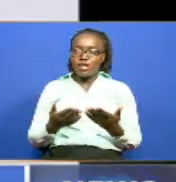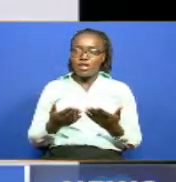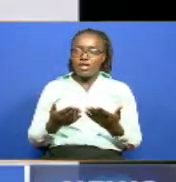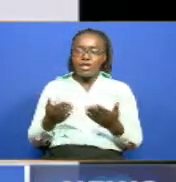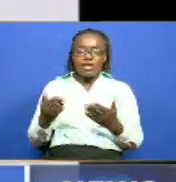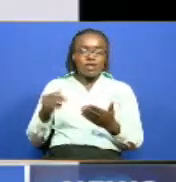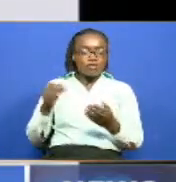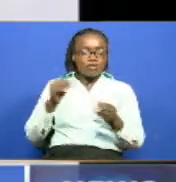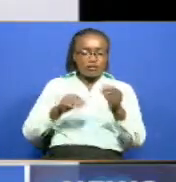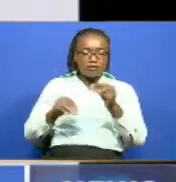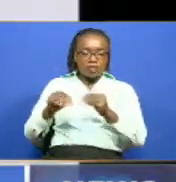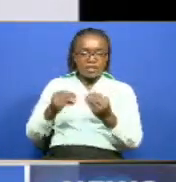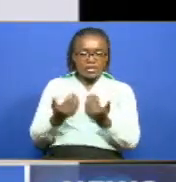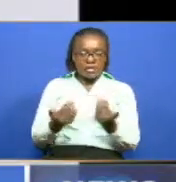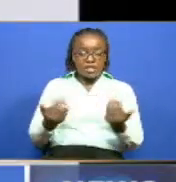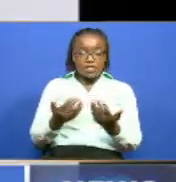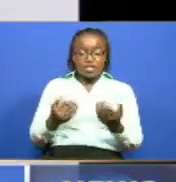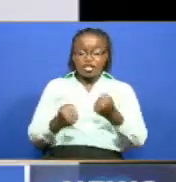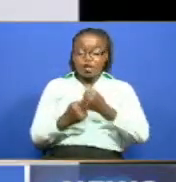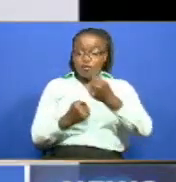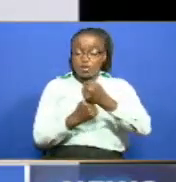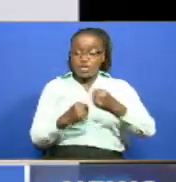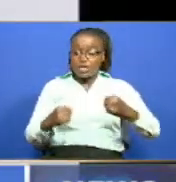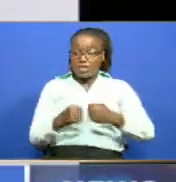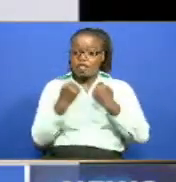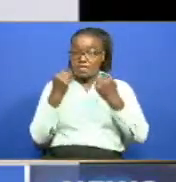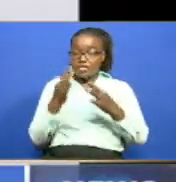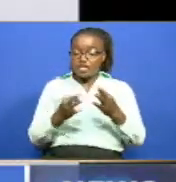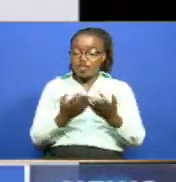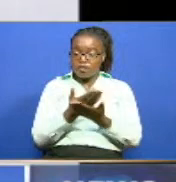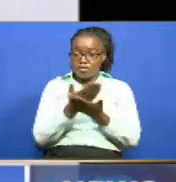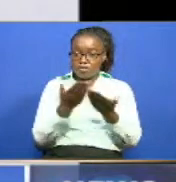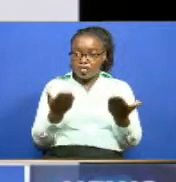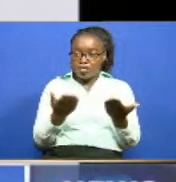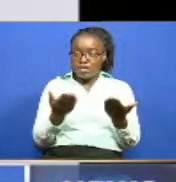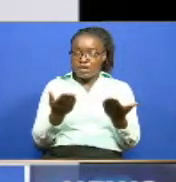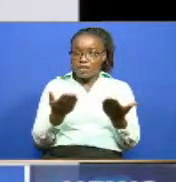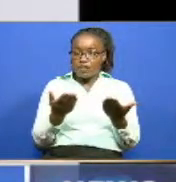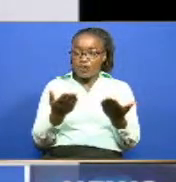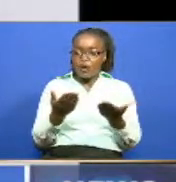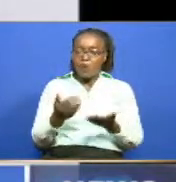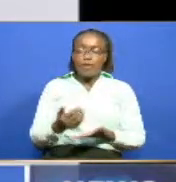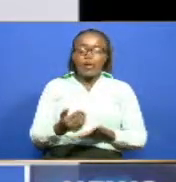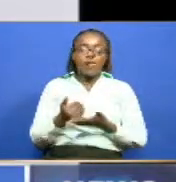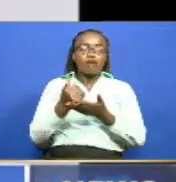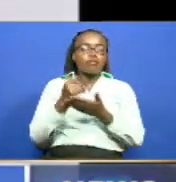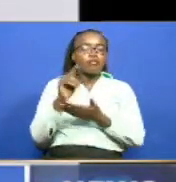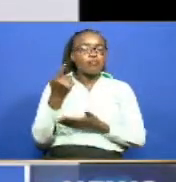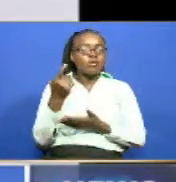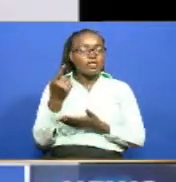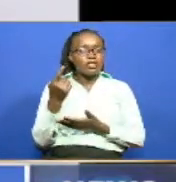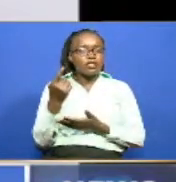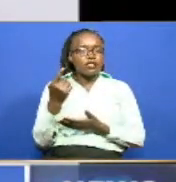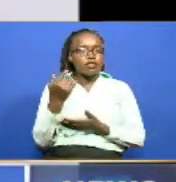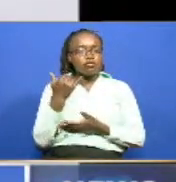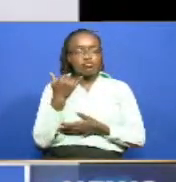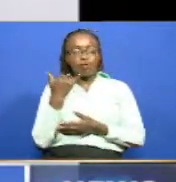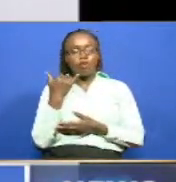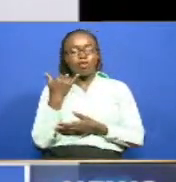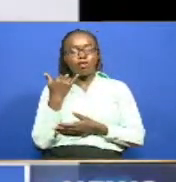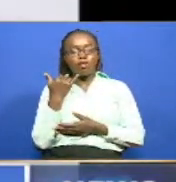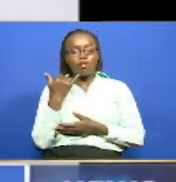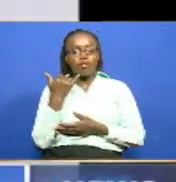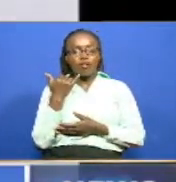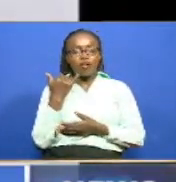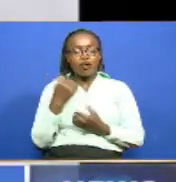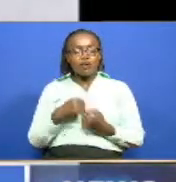support accidents when they do happen. Nursing hand will be the first point of call to